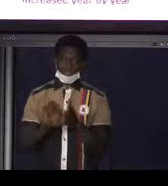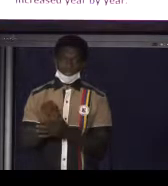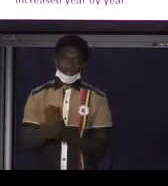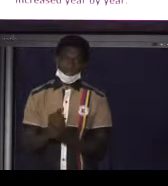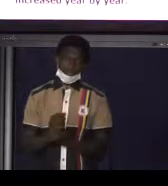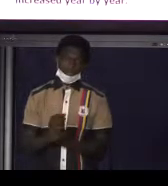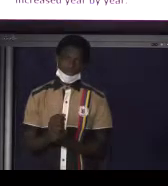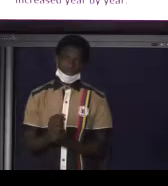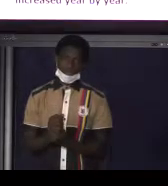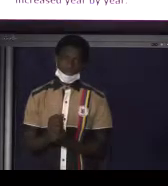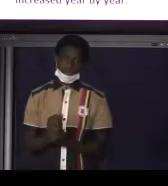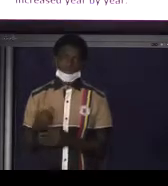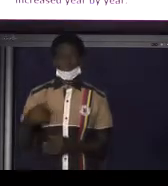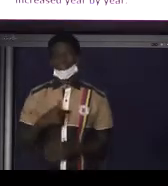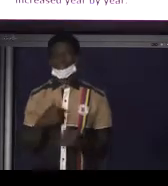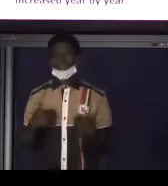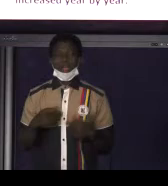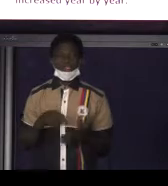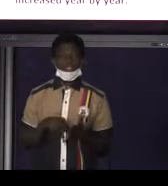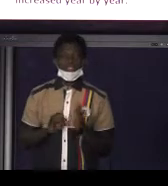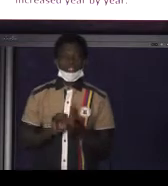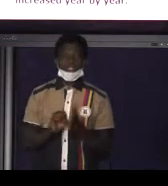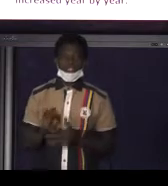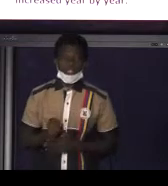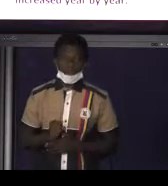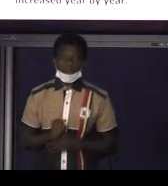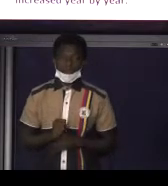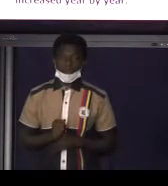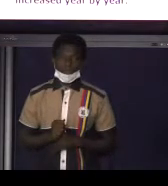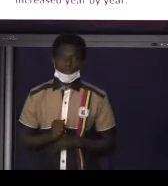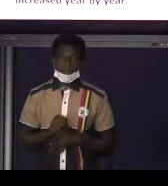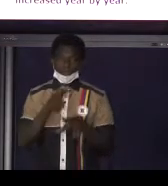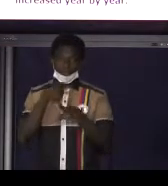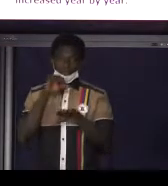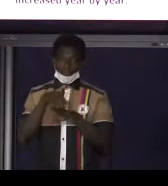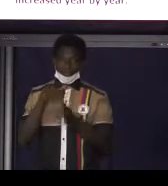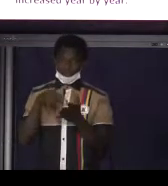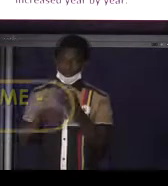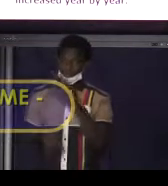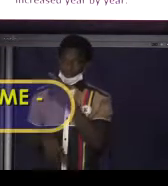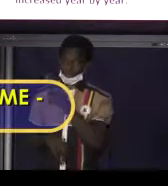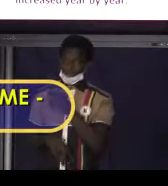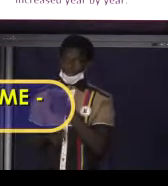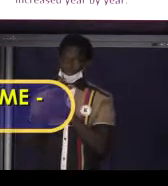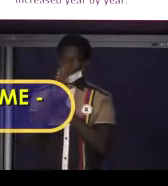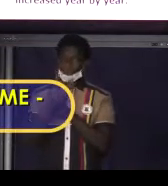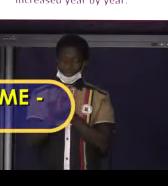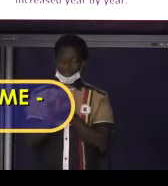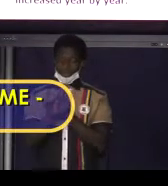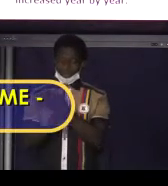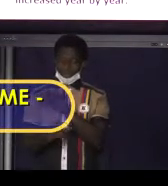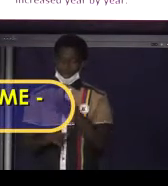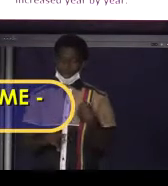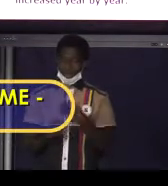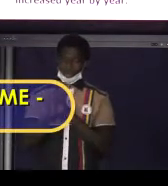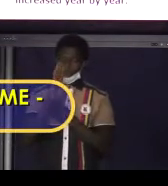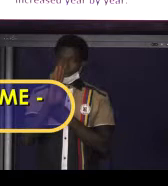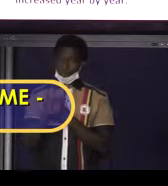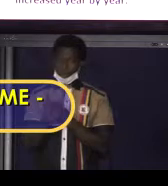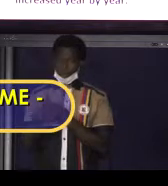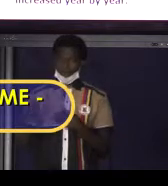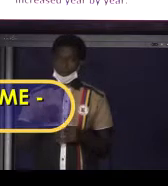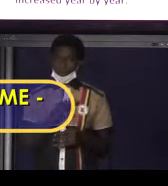these examples. We have these examples. Look at this. By and by.